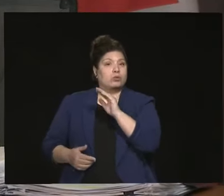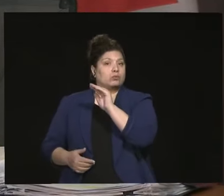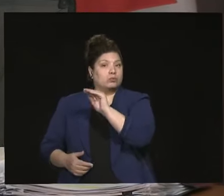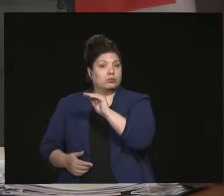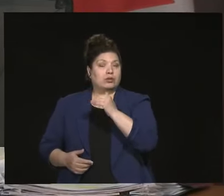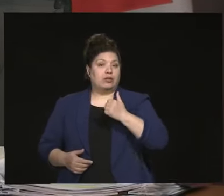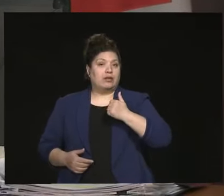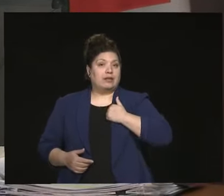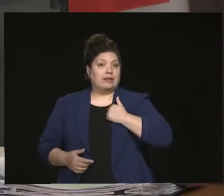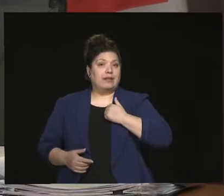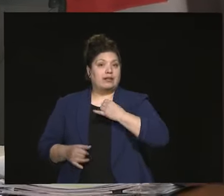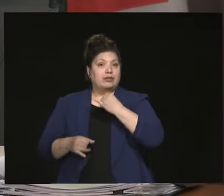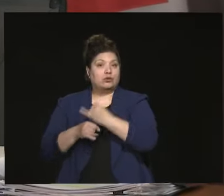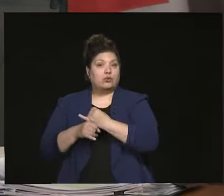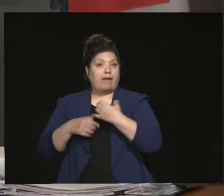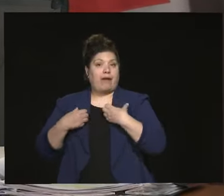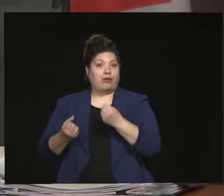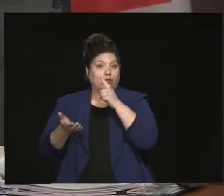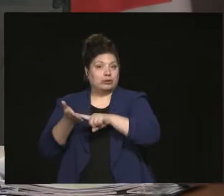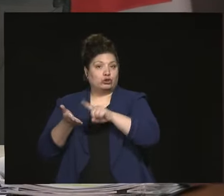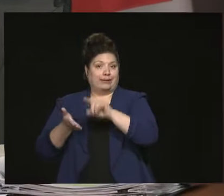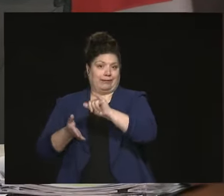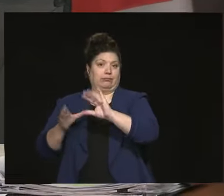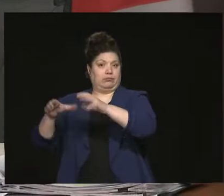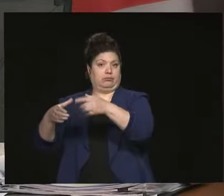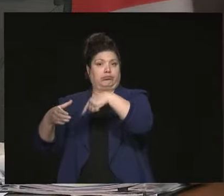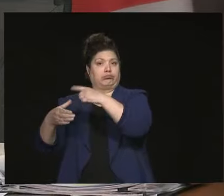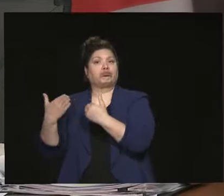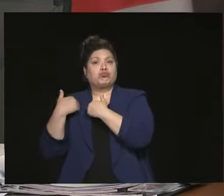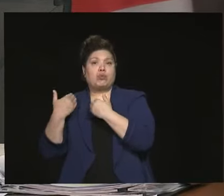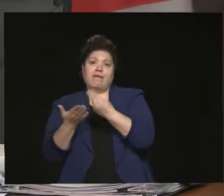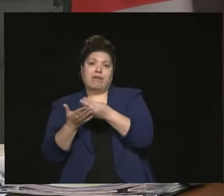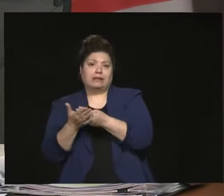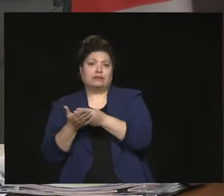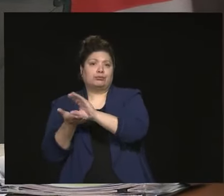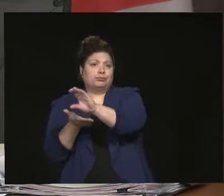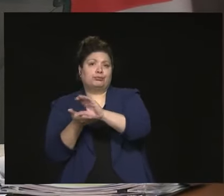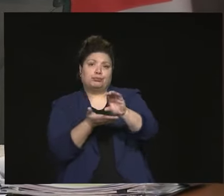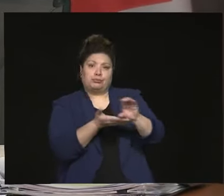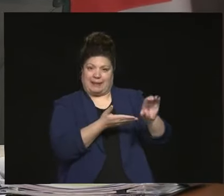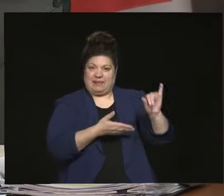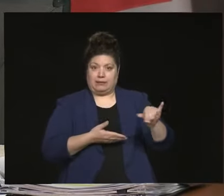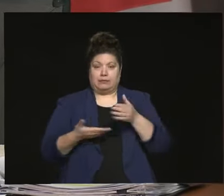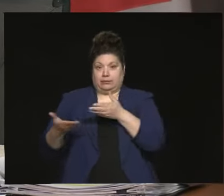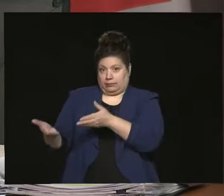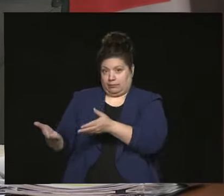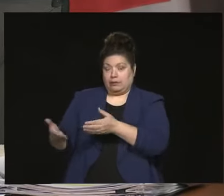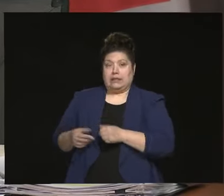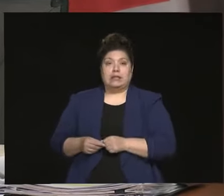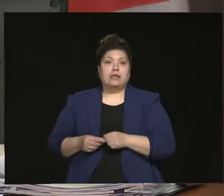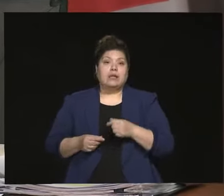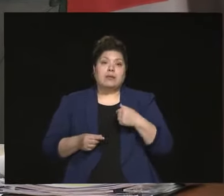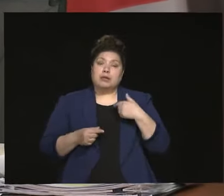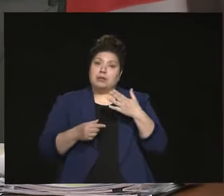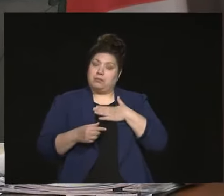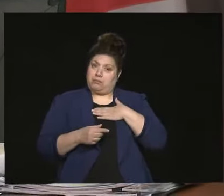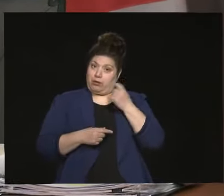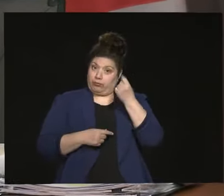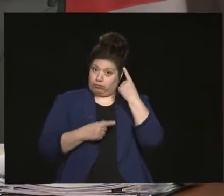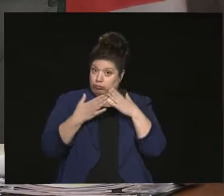funding organization and determine that. Obviously, though, in general, understanding the biology of the virus